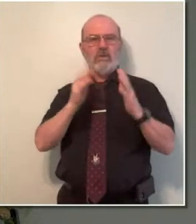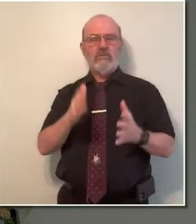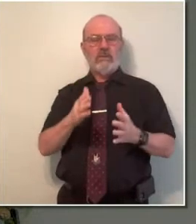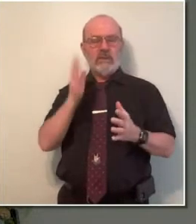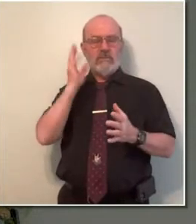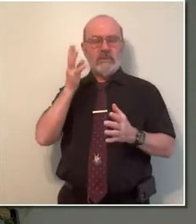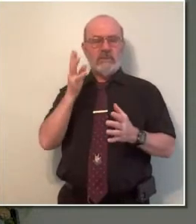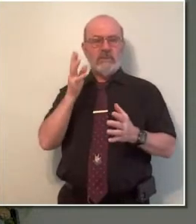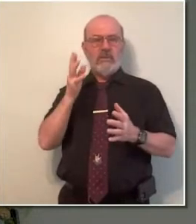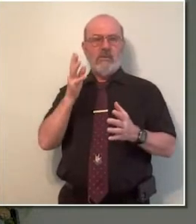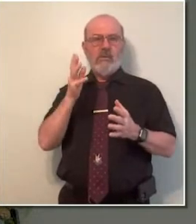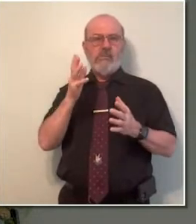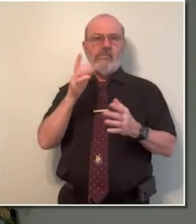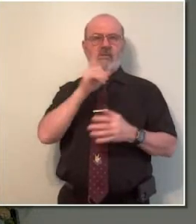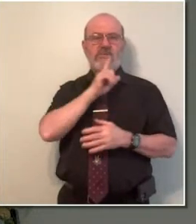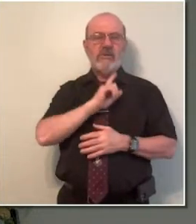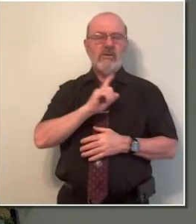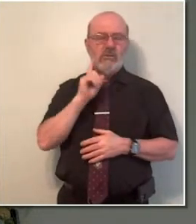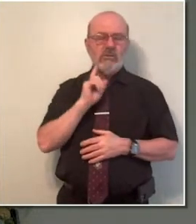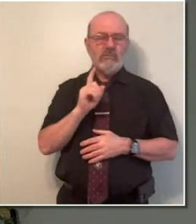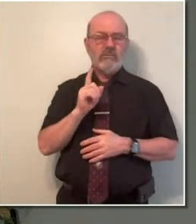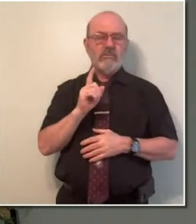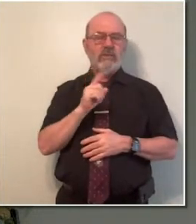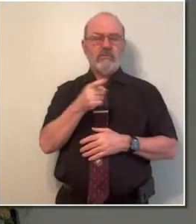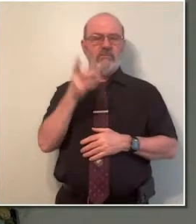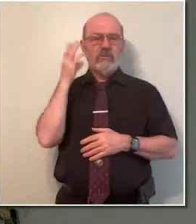it's very lonely. I mean,